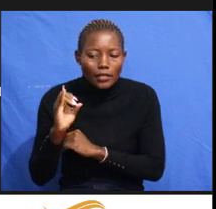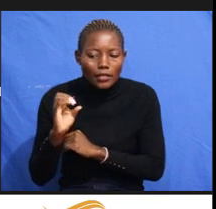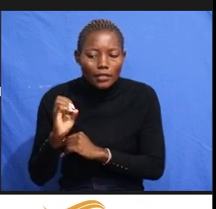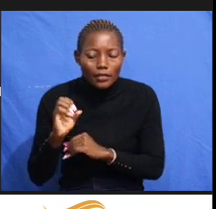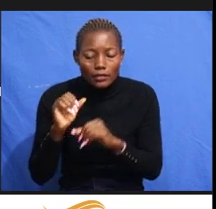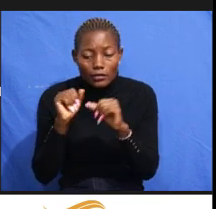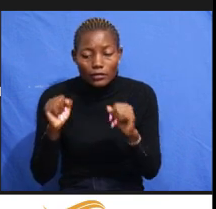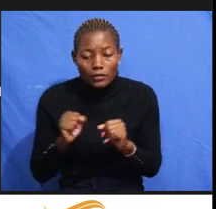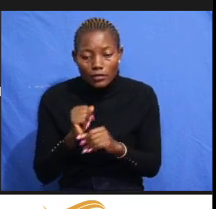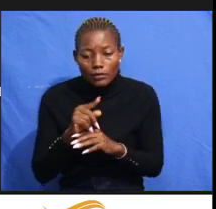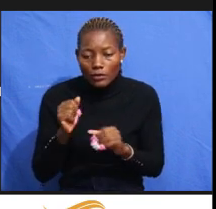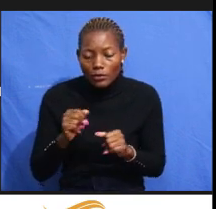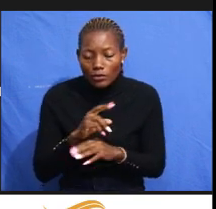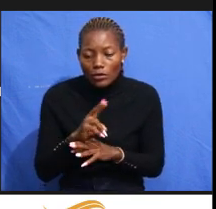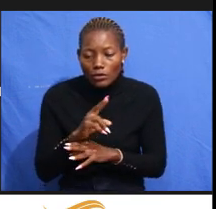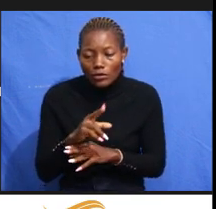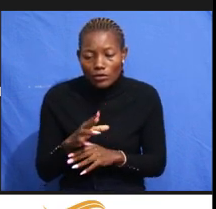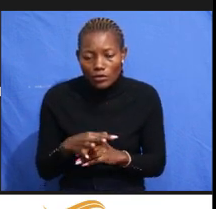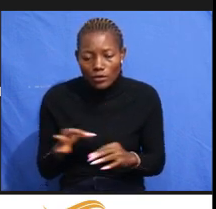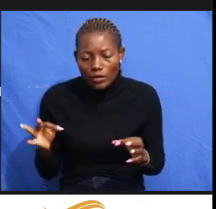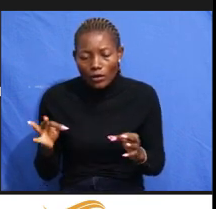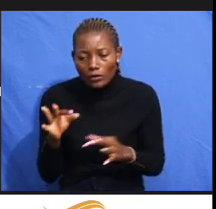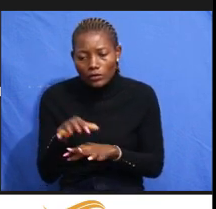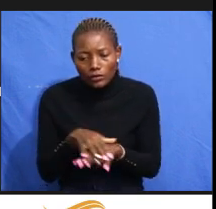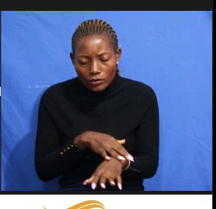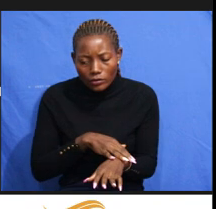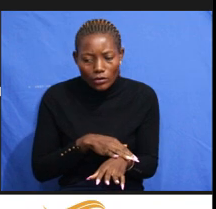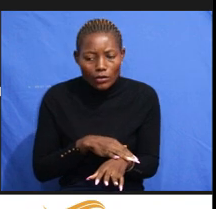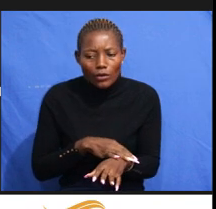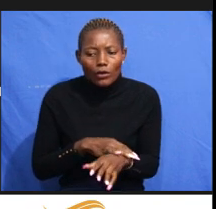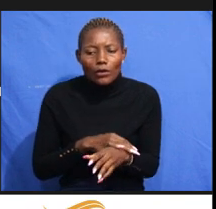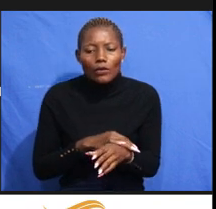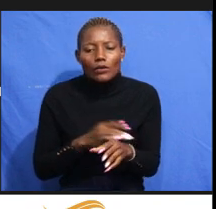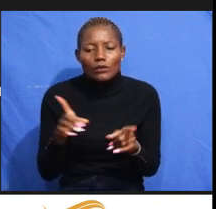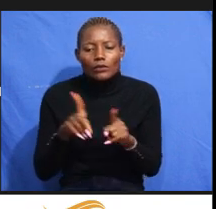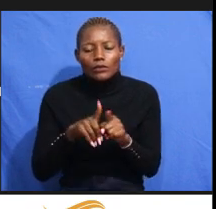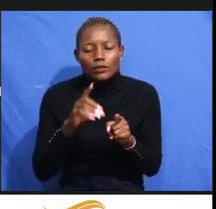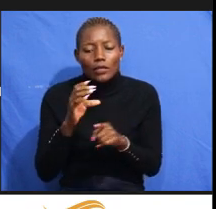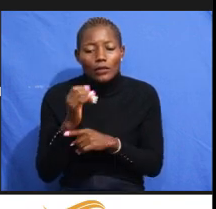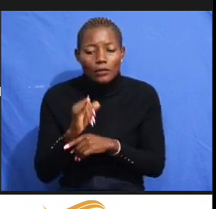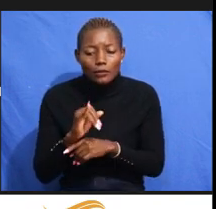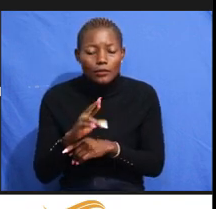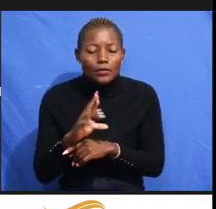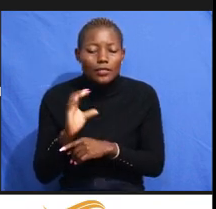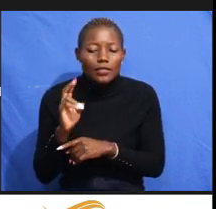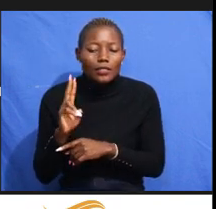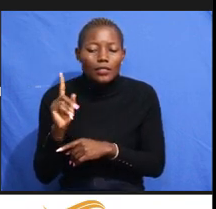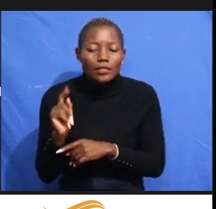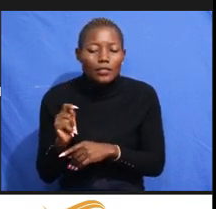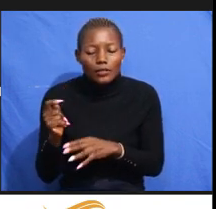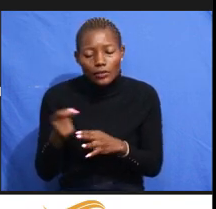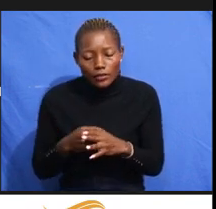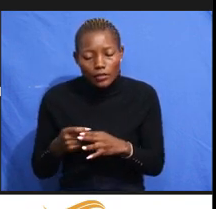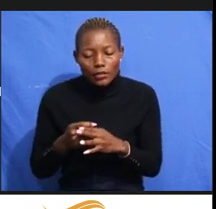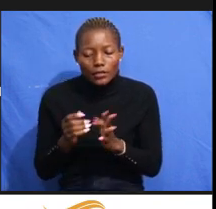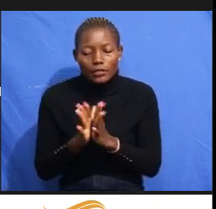long, slow endurance training, you can use interval training, Yeah, you can yes. use circuit training, you can use